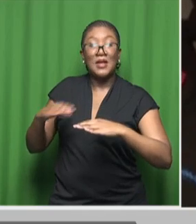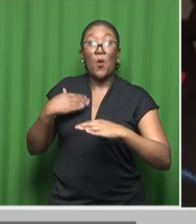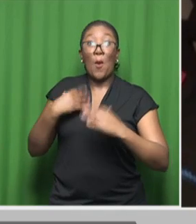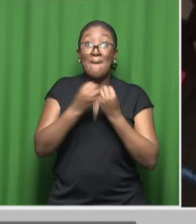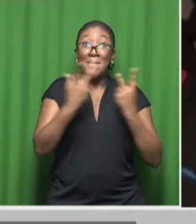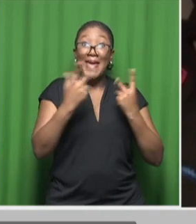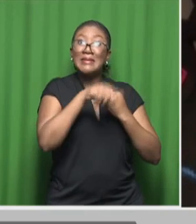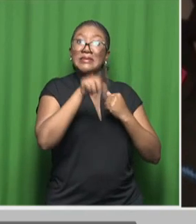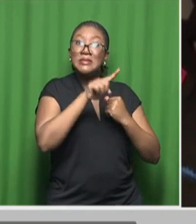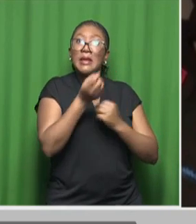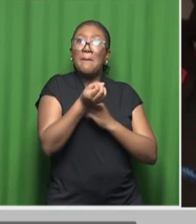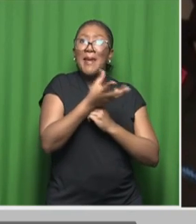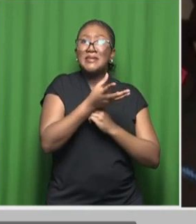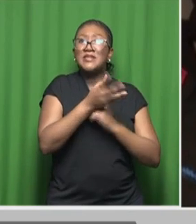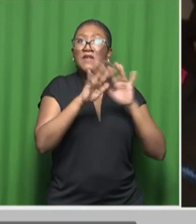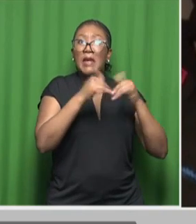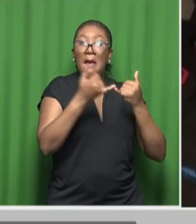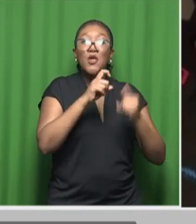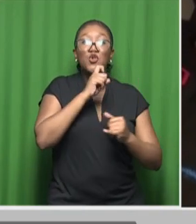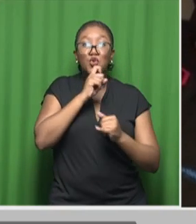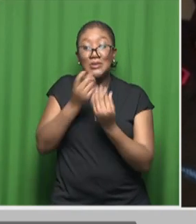are using, and